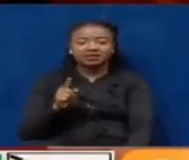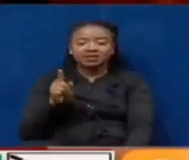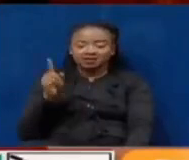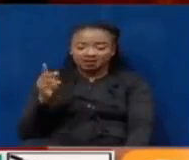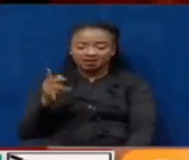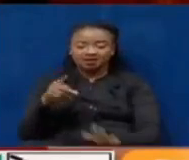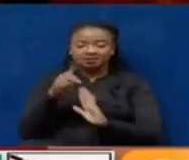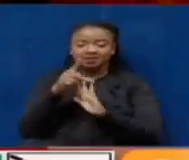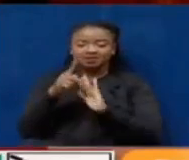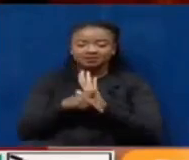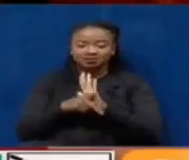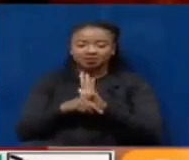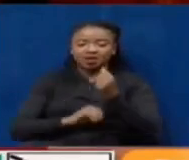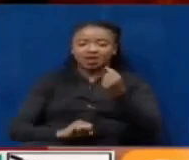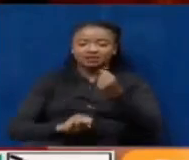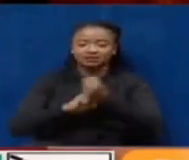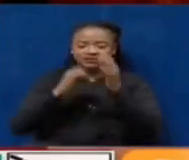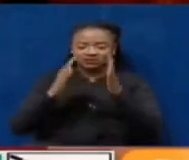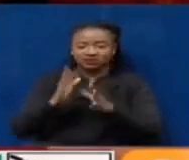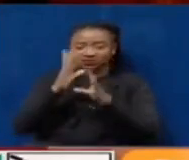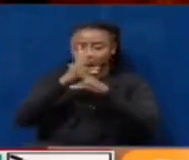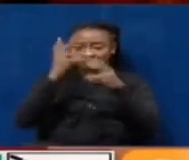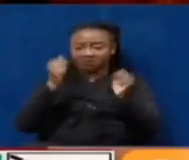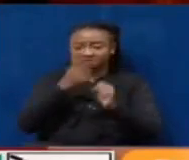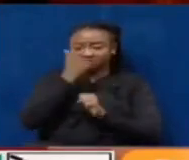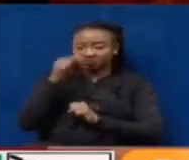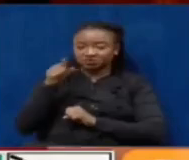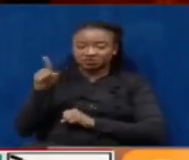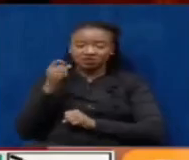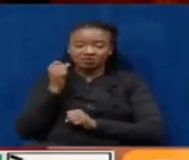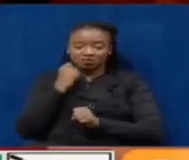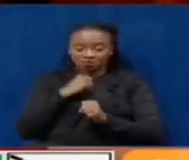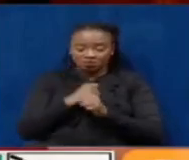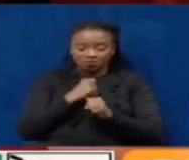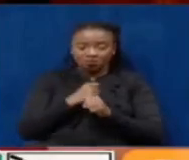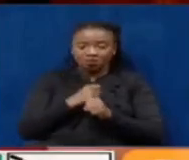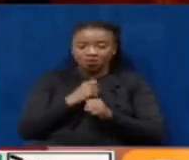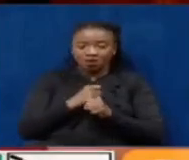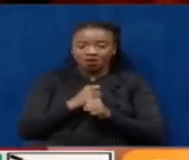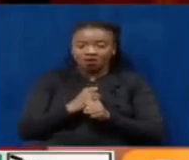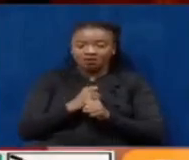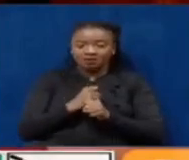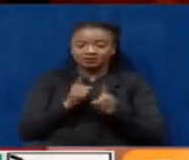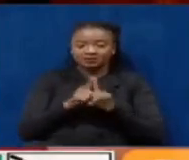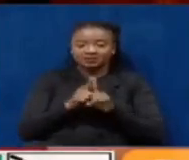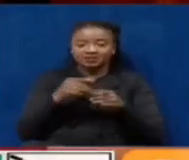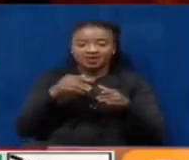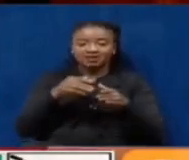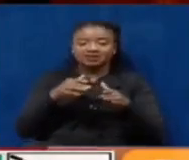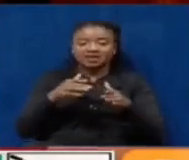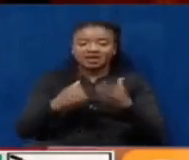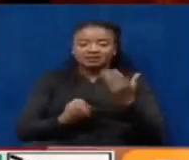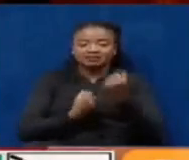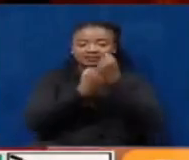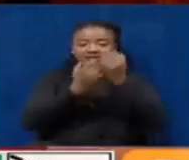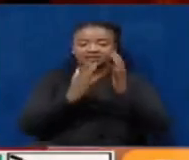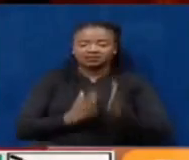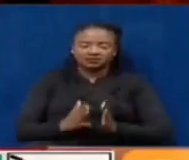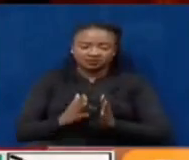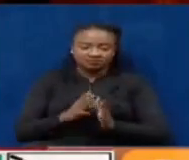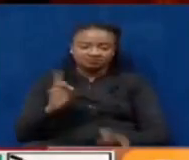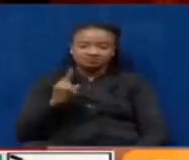President, for undertaking the role of being the assistant to the President. He is